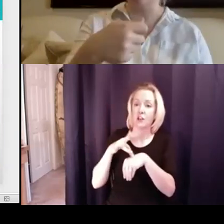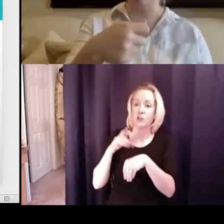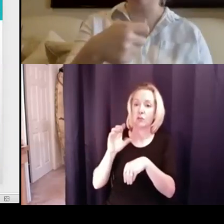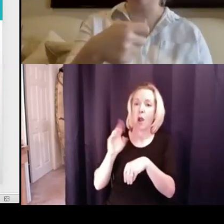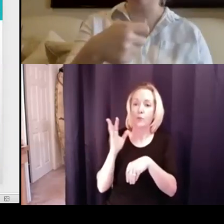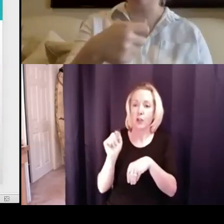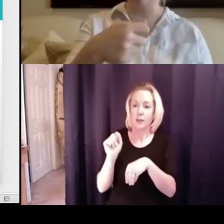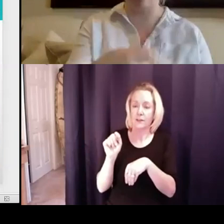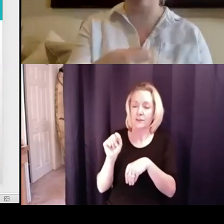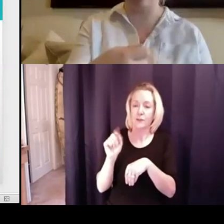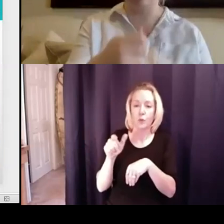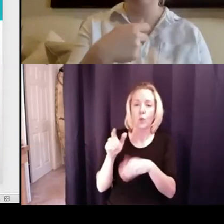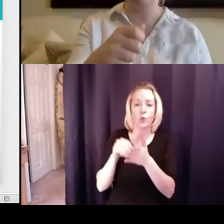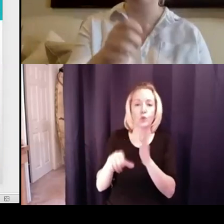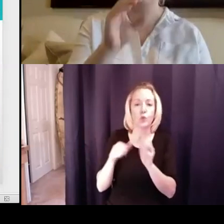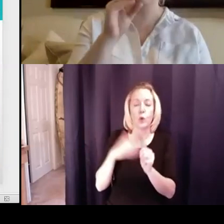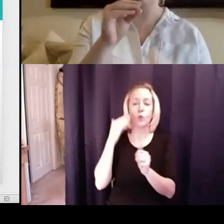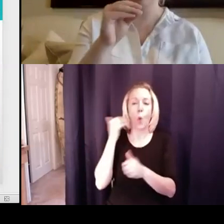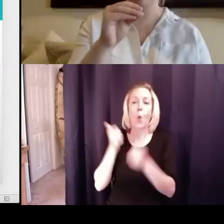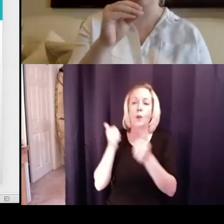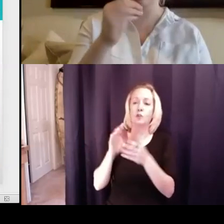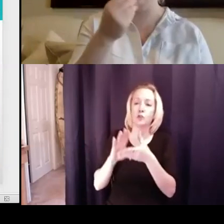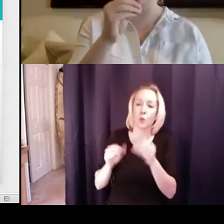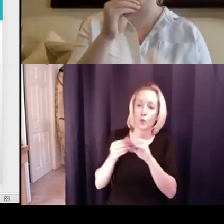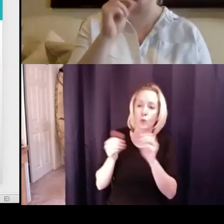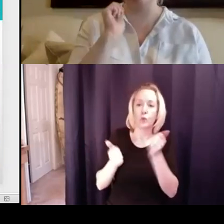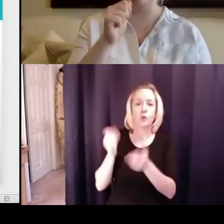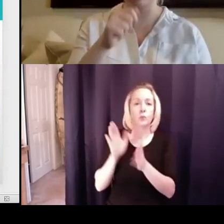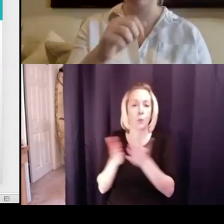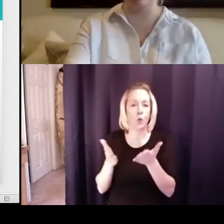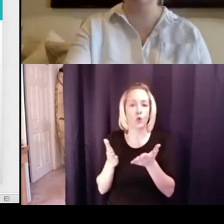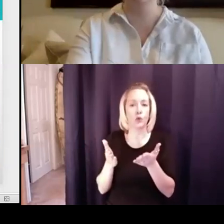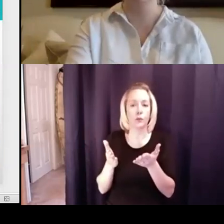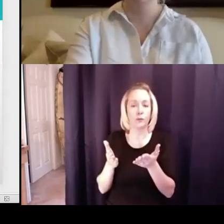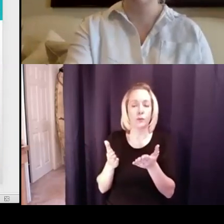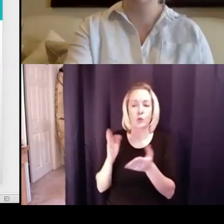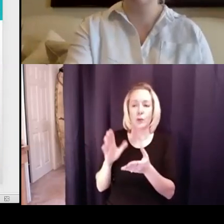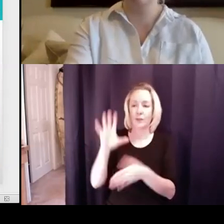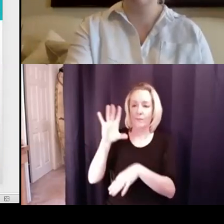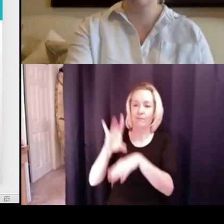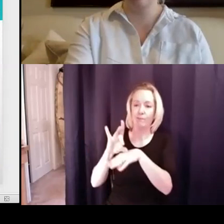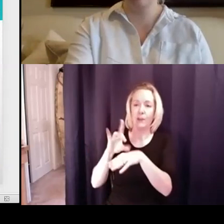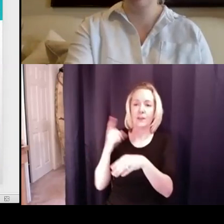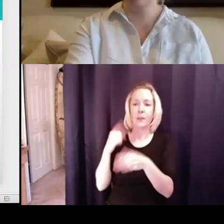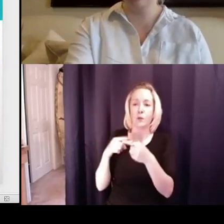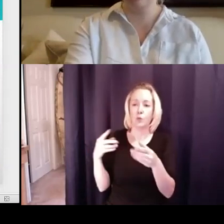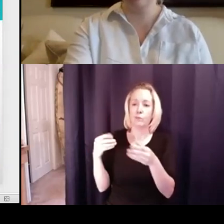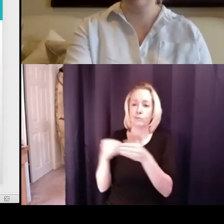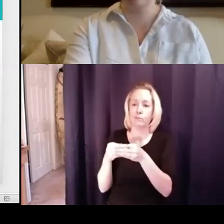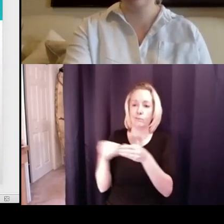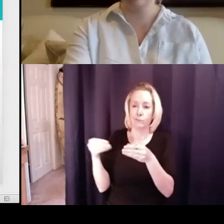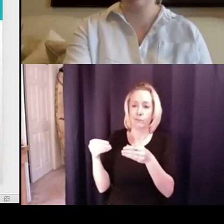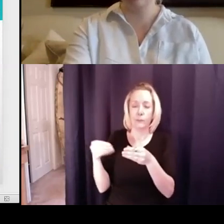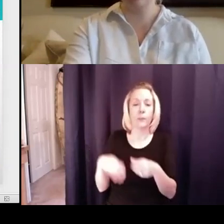a representation for what's on the little like cartridge that they put in. And then the other one